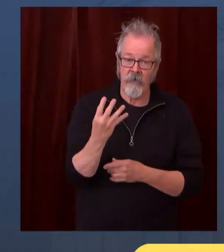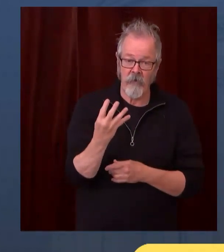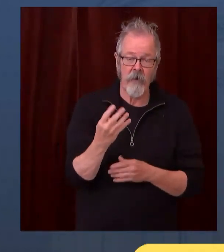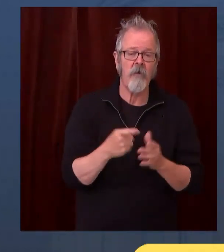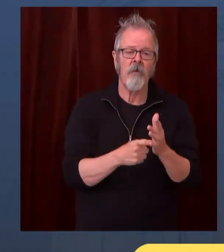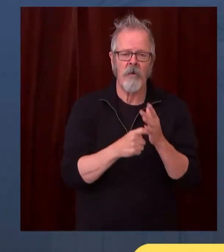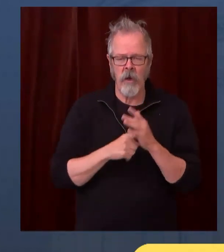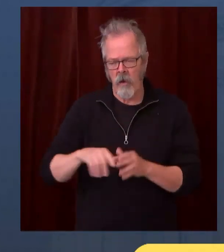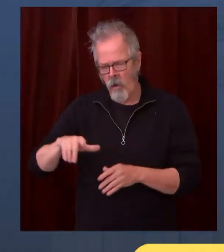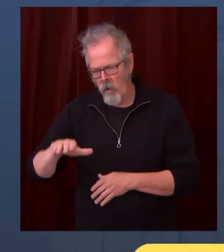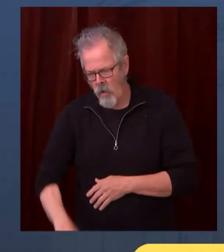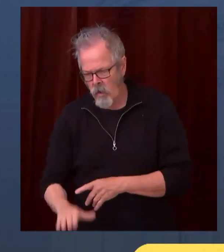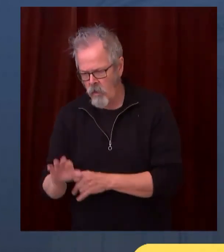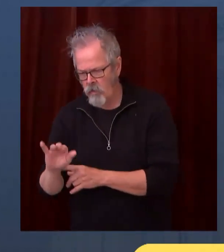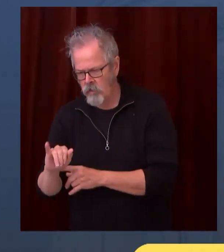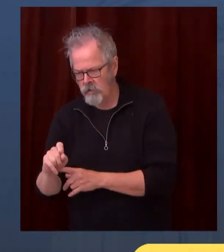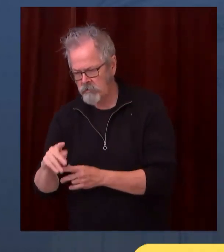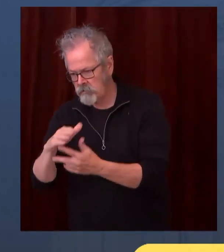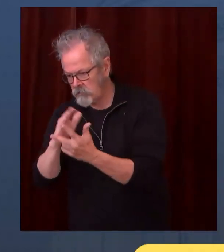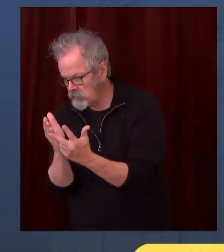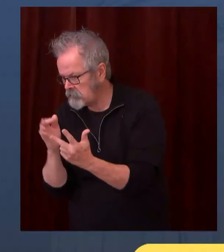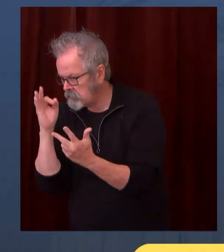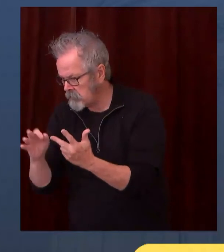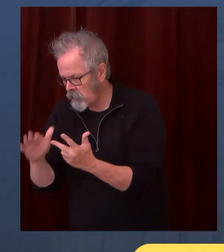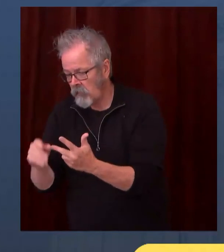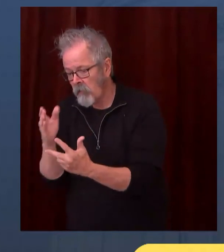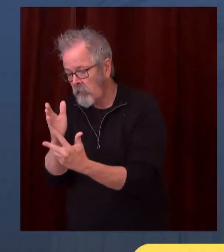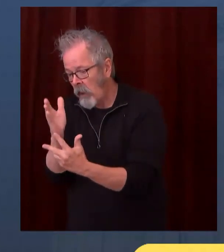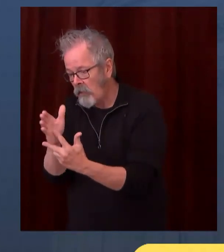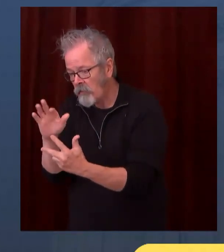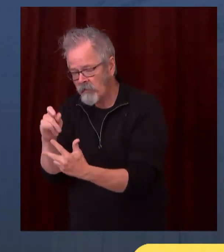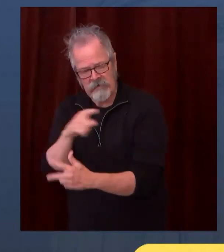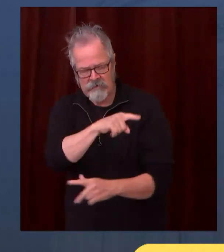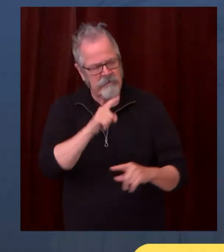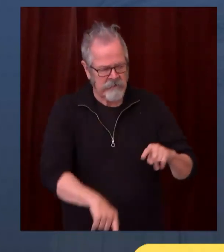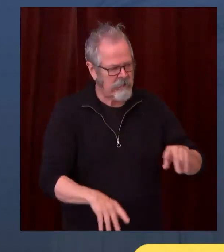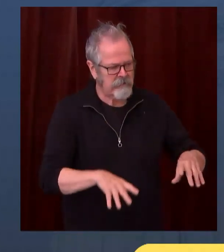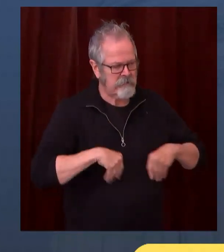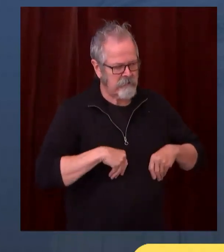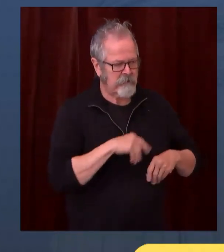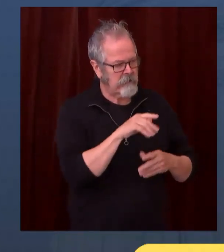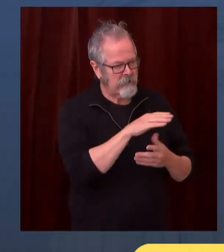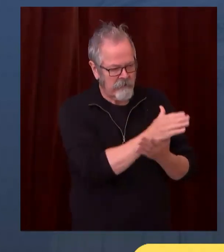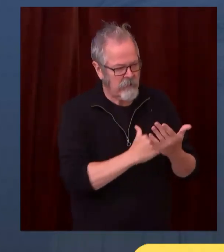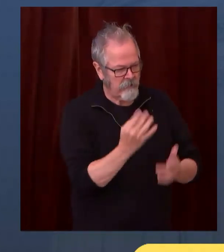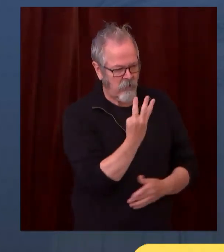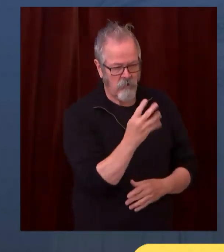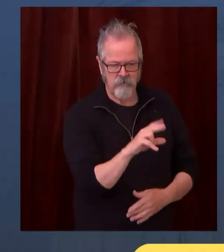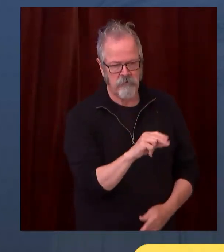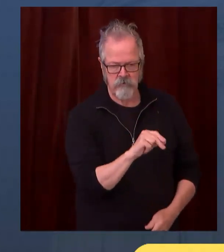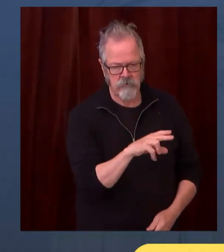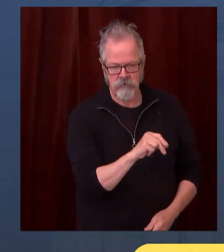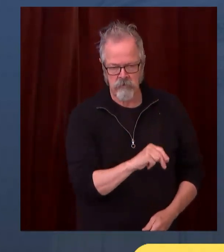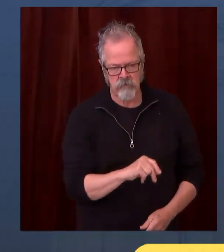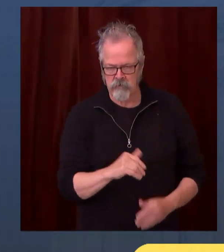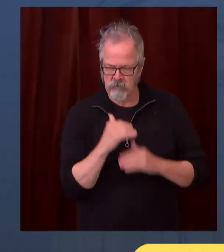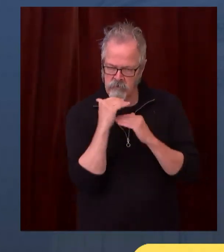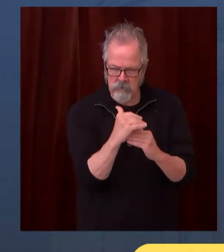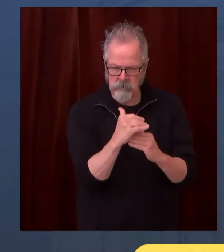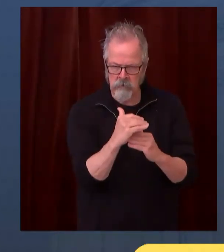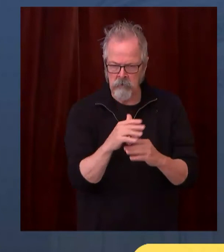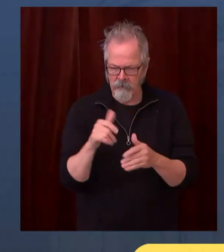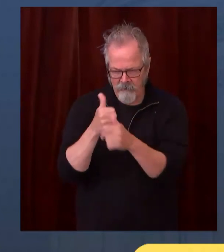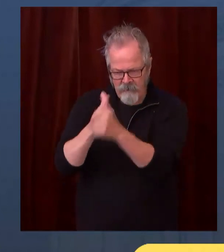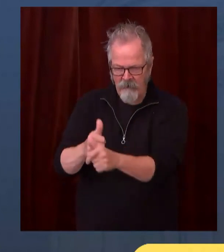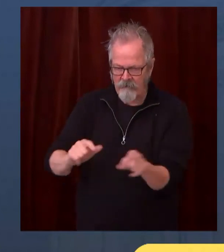100,000 residents over 14 days, much like what we've been talking for everything else. So again, in phase one, anything